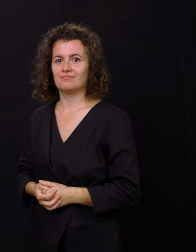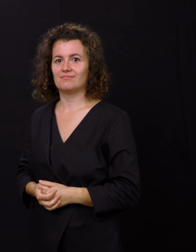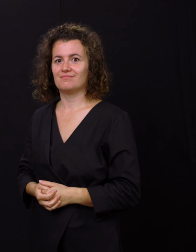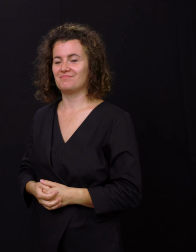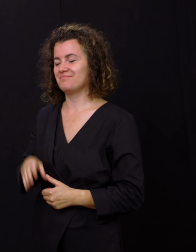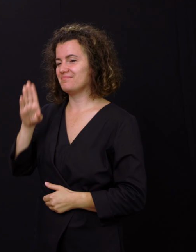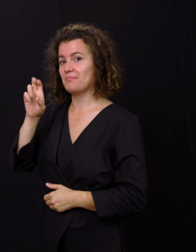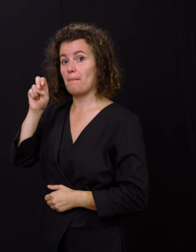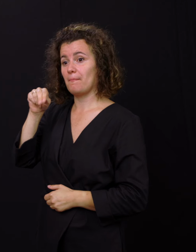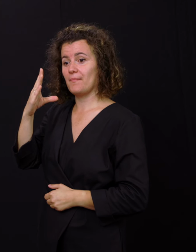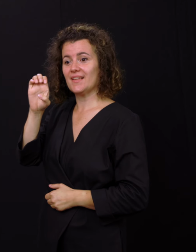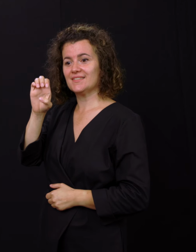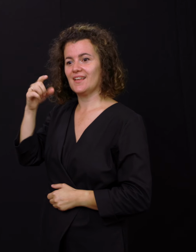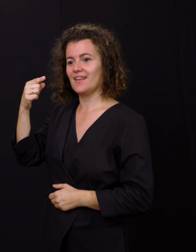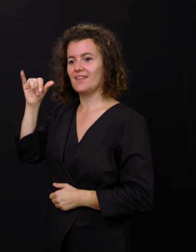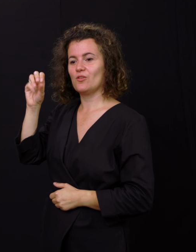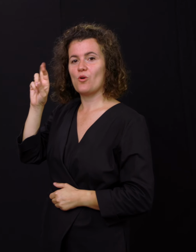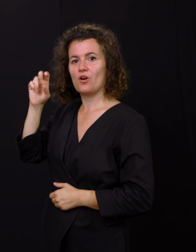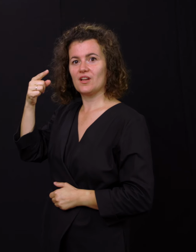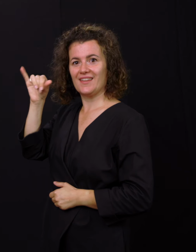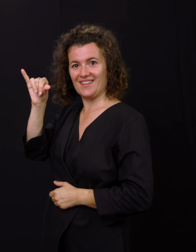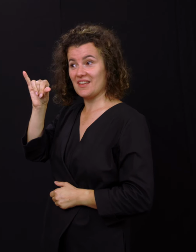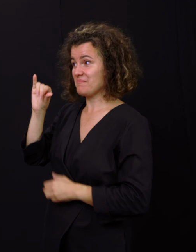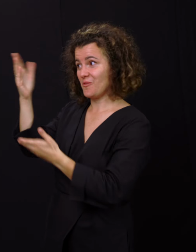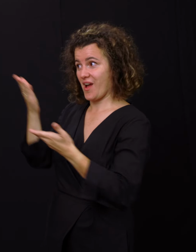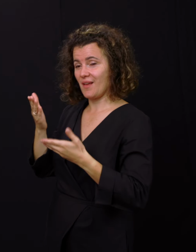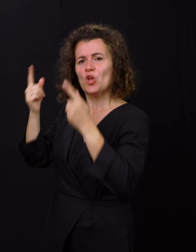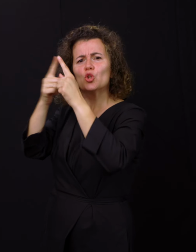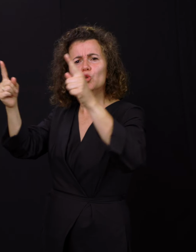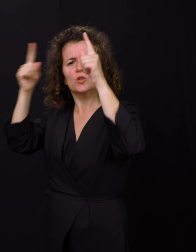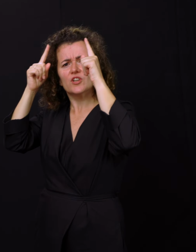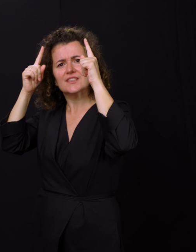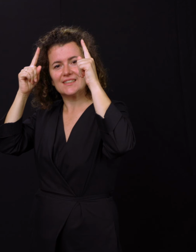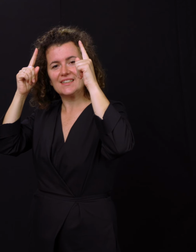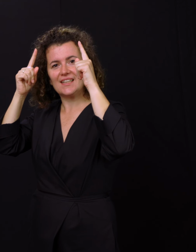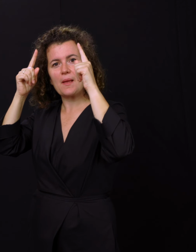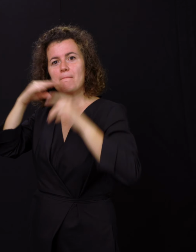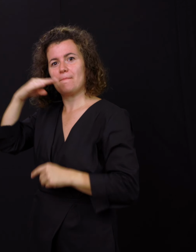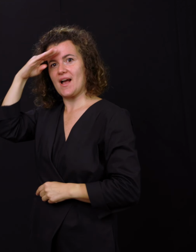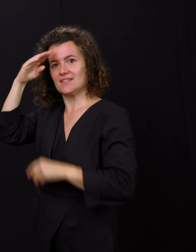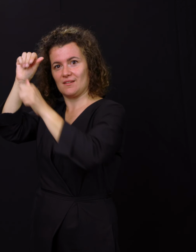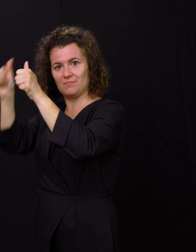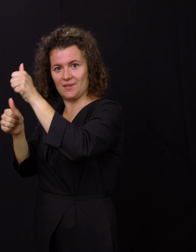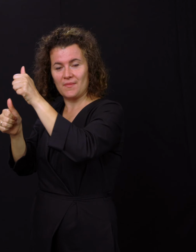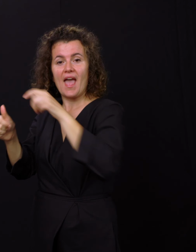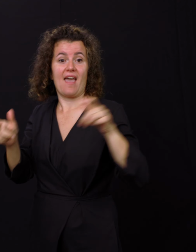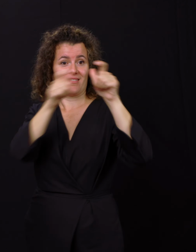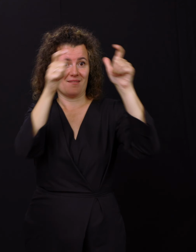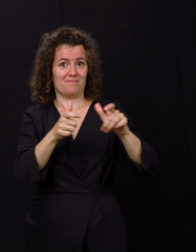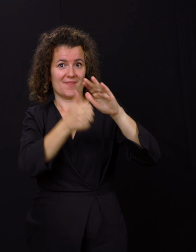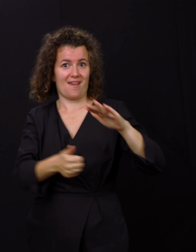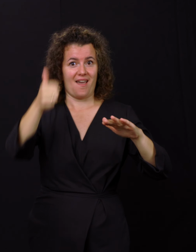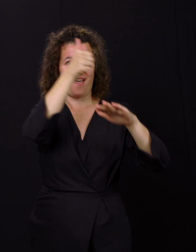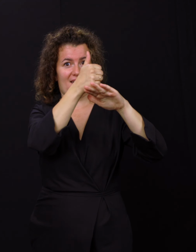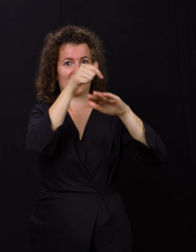I would like to welcome Bence György. He is assistant professor at the University of Basel and head of translation at the Institute of Moleculaire and